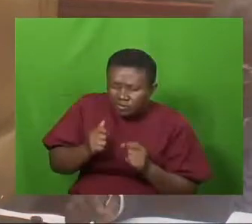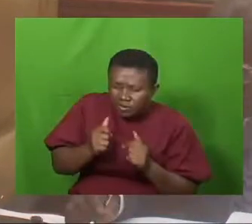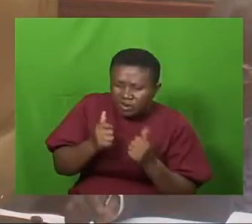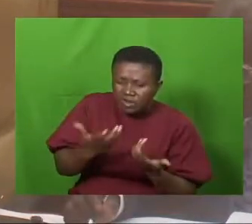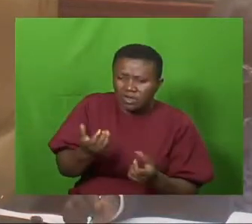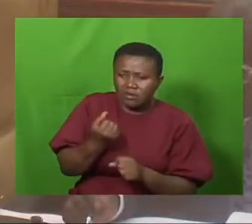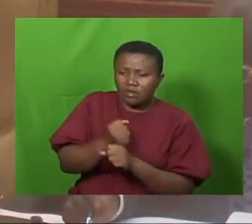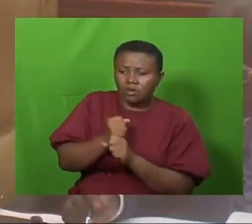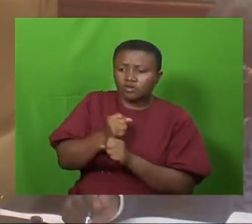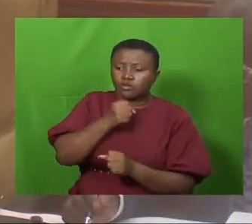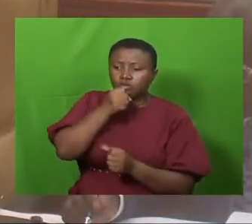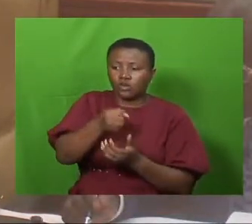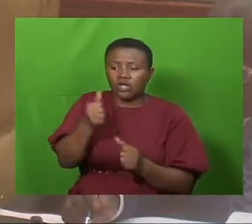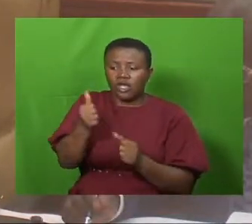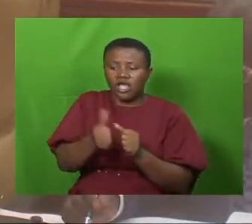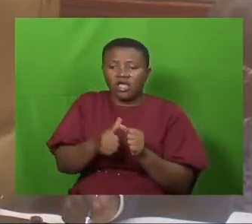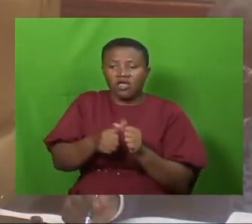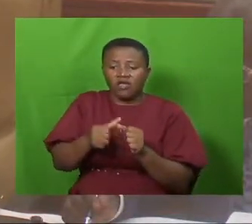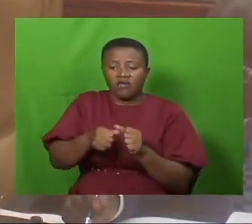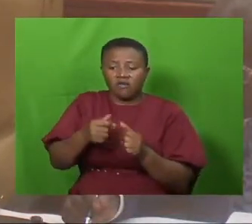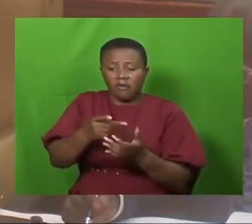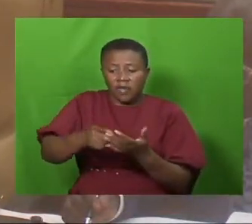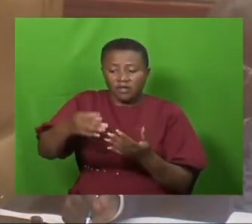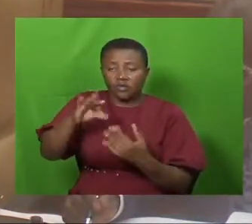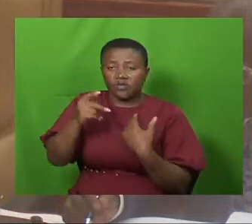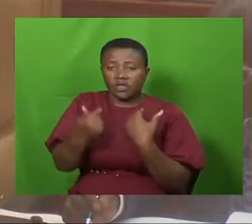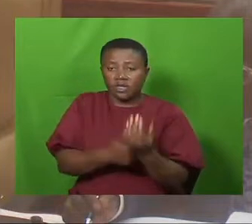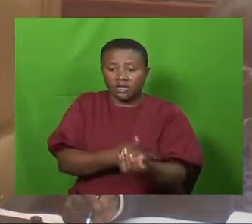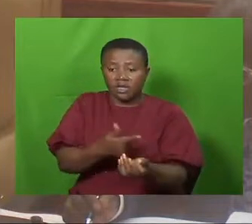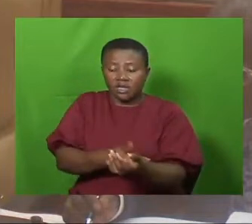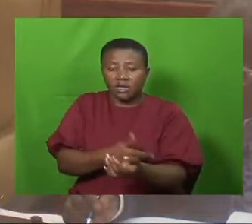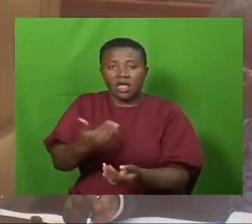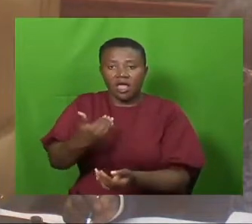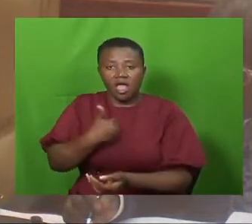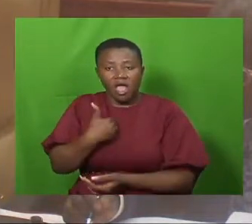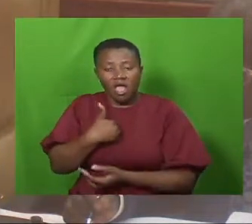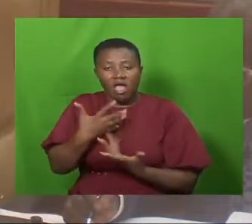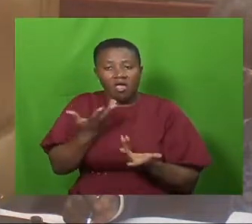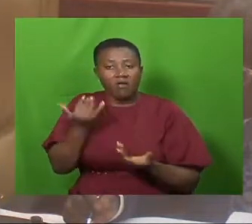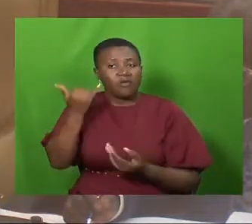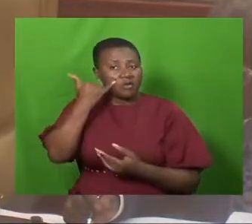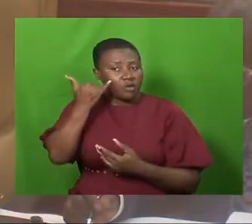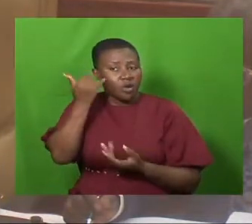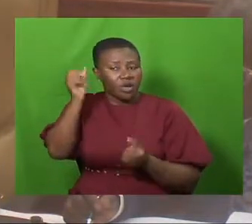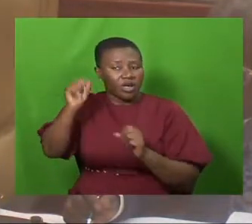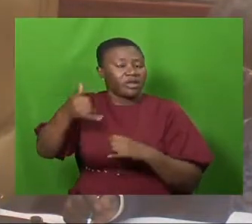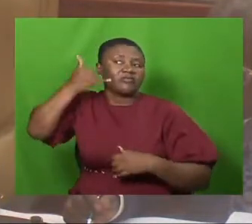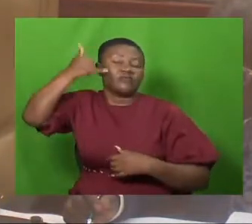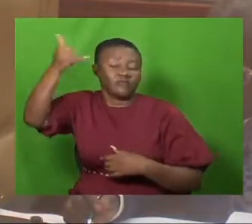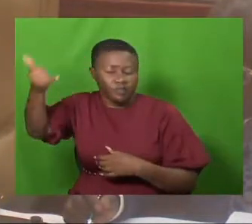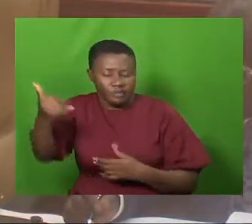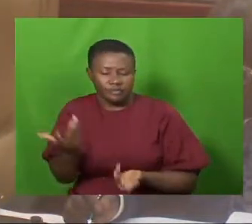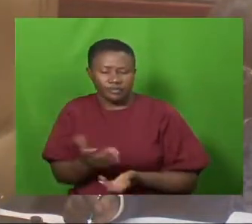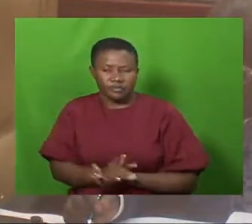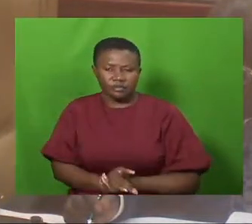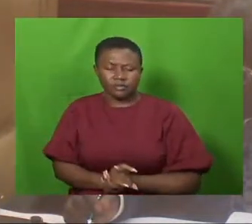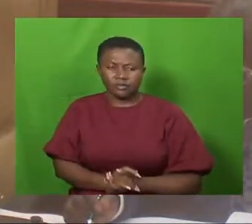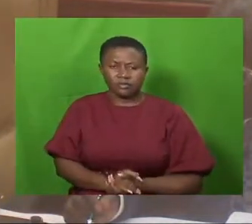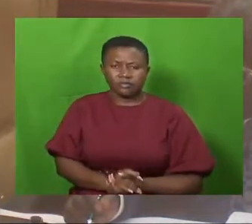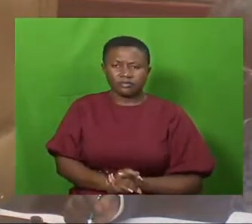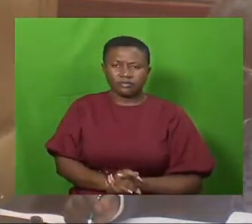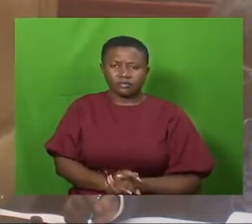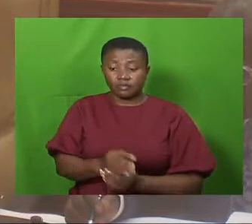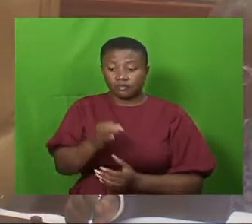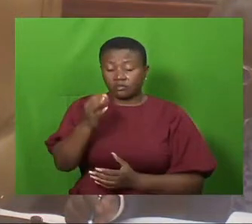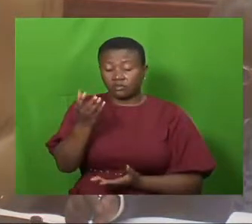of Connect this country. That is part of the debt stock of this country. Now, if you look at the fact